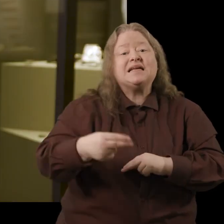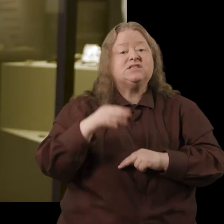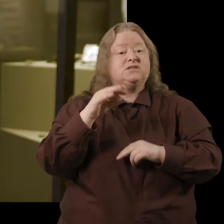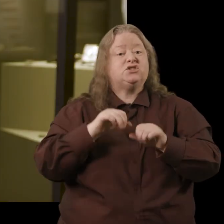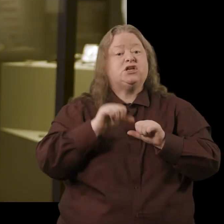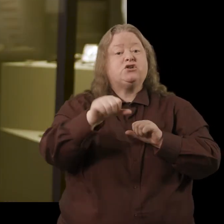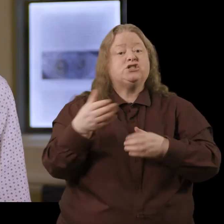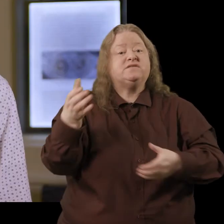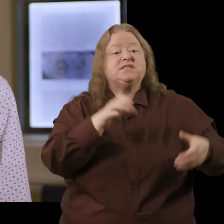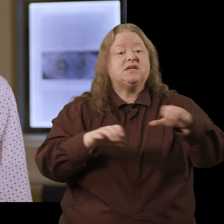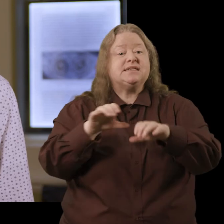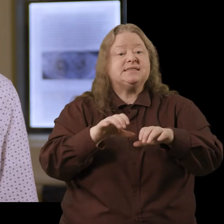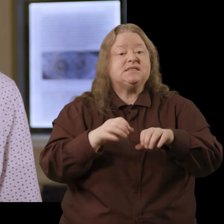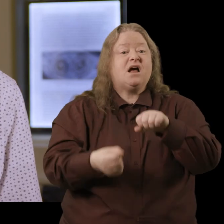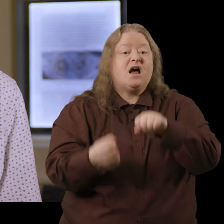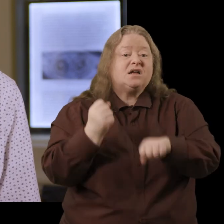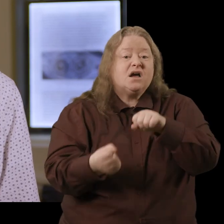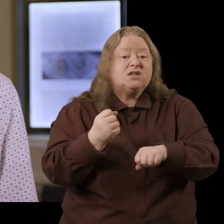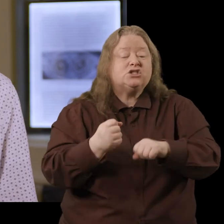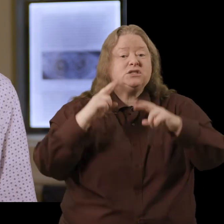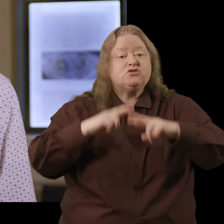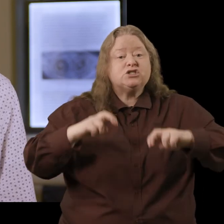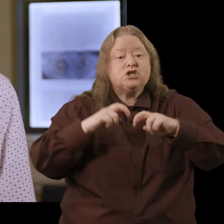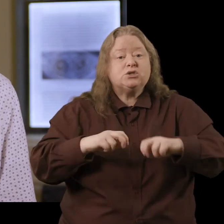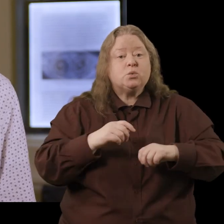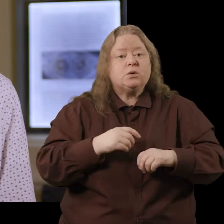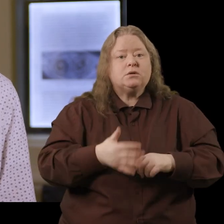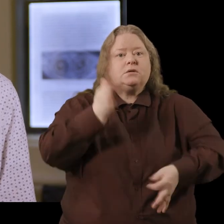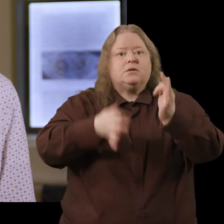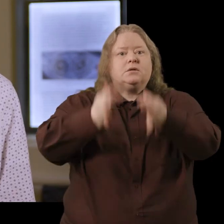generation of scientists, archaeologists and researchers will